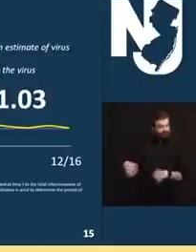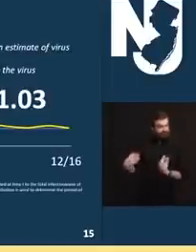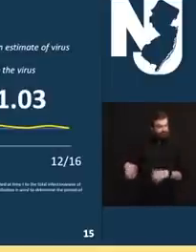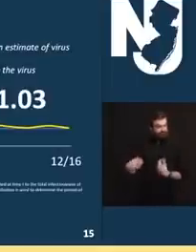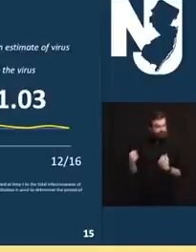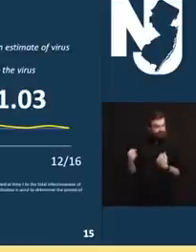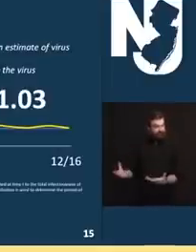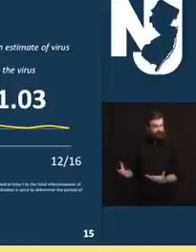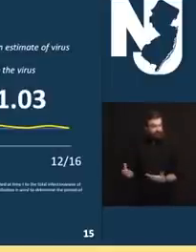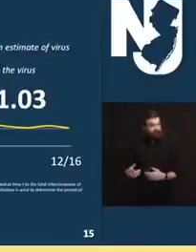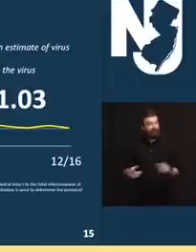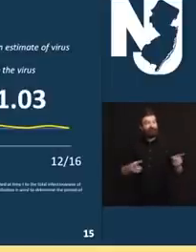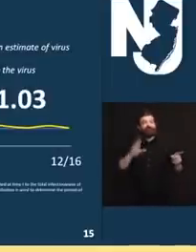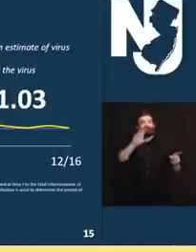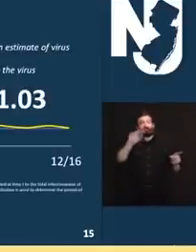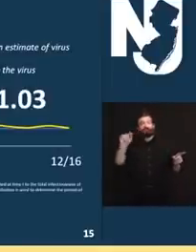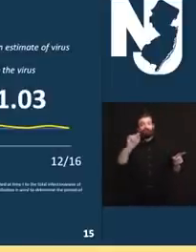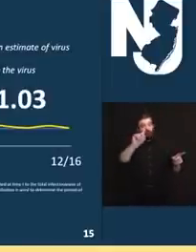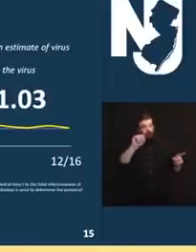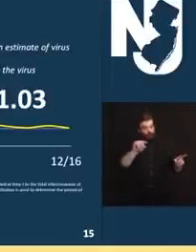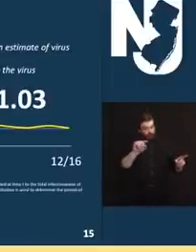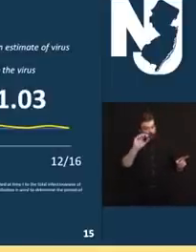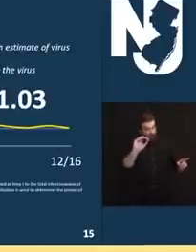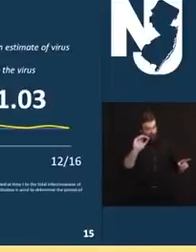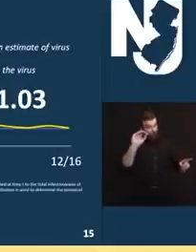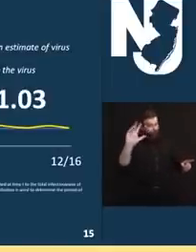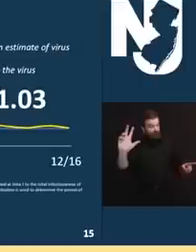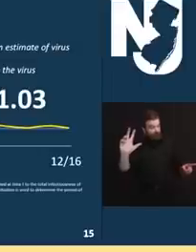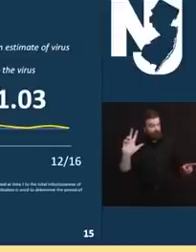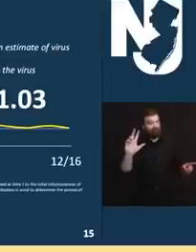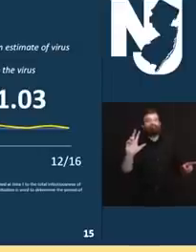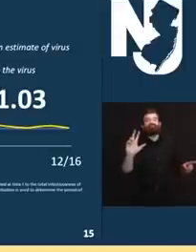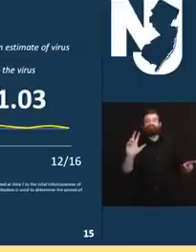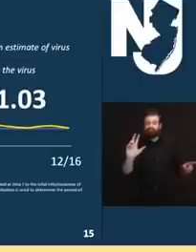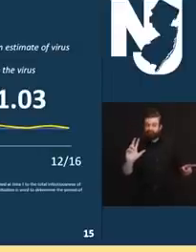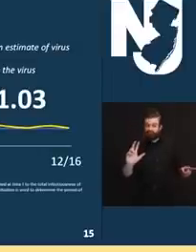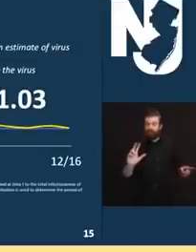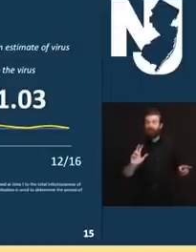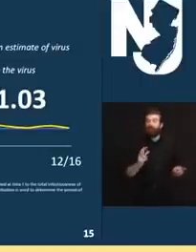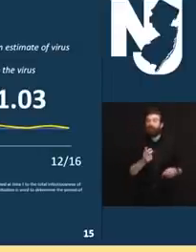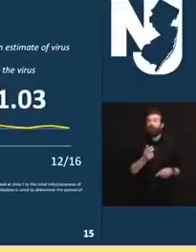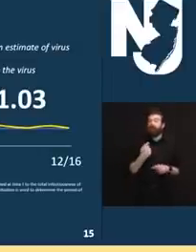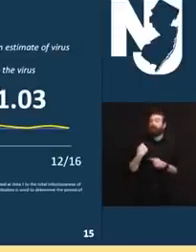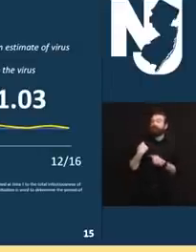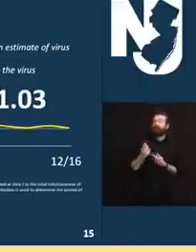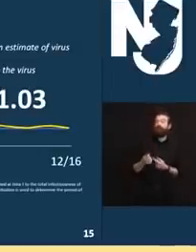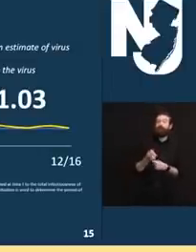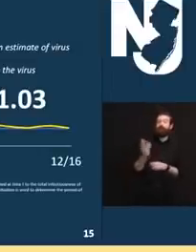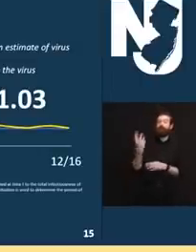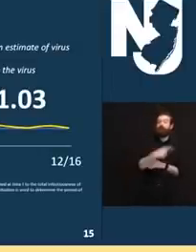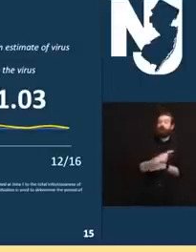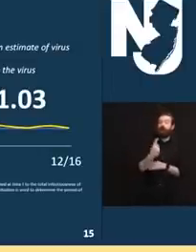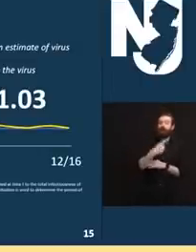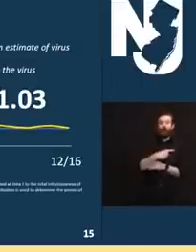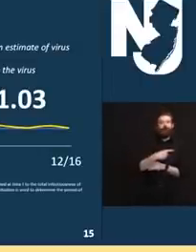our T level has leveled off over the past several days and is beginning now to drop. But let's not